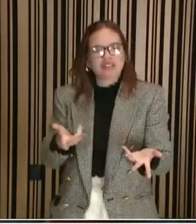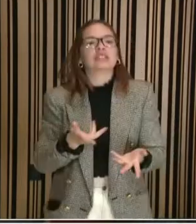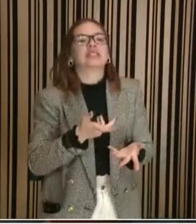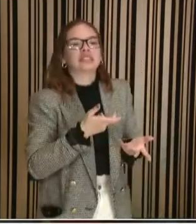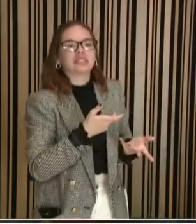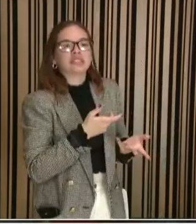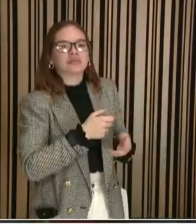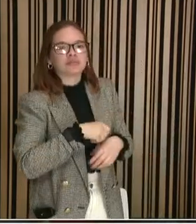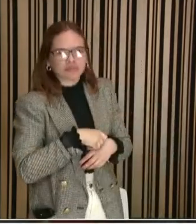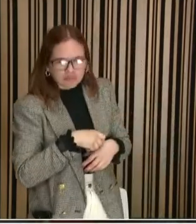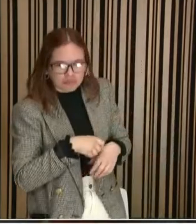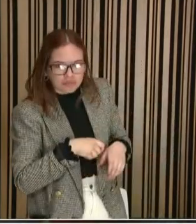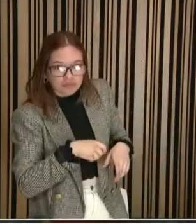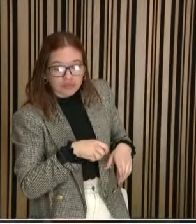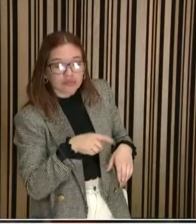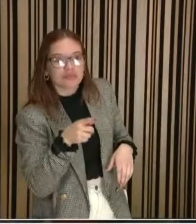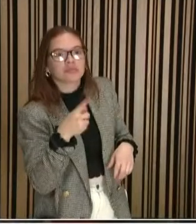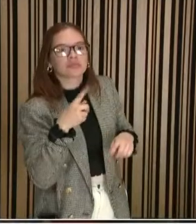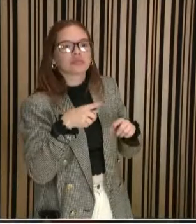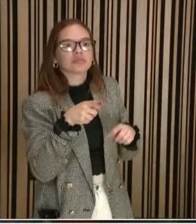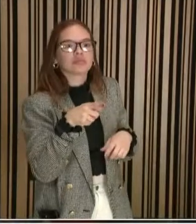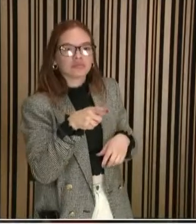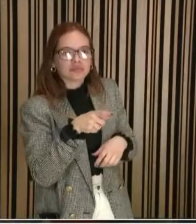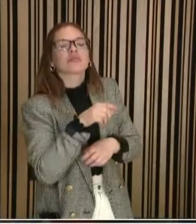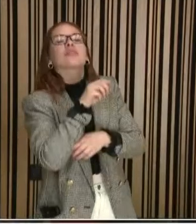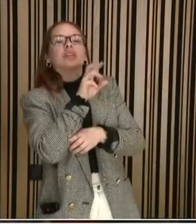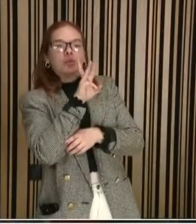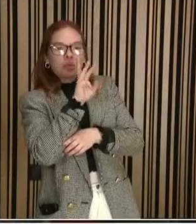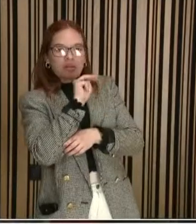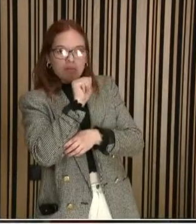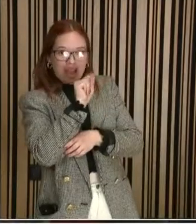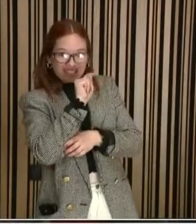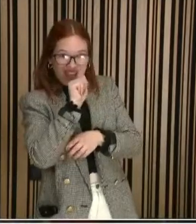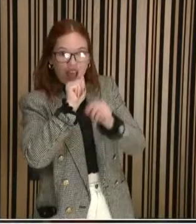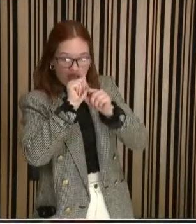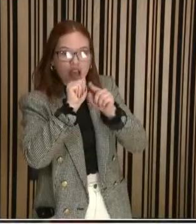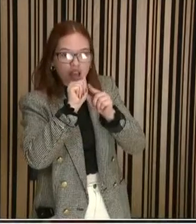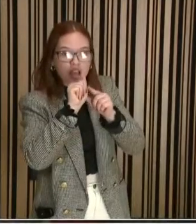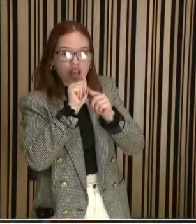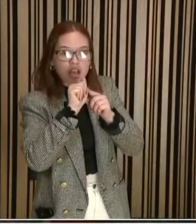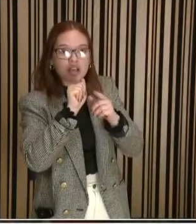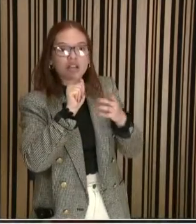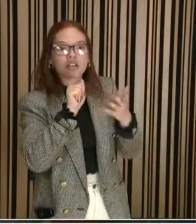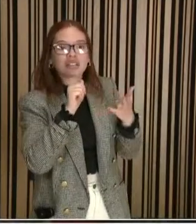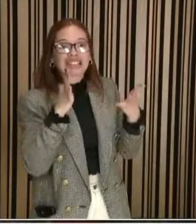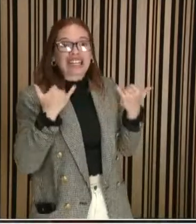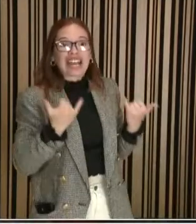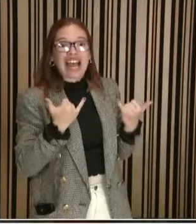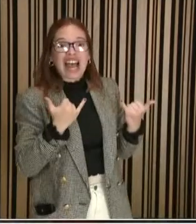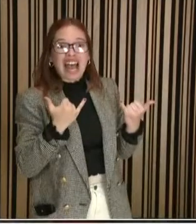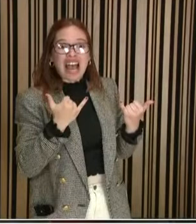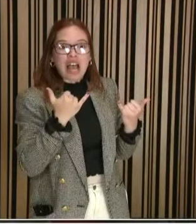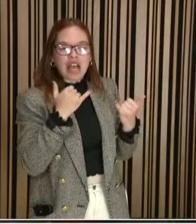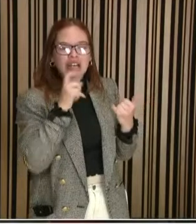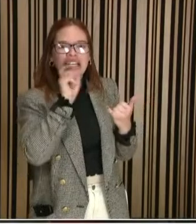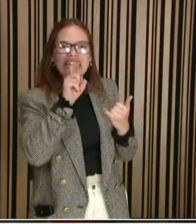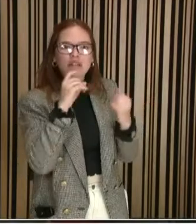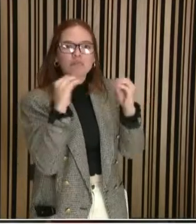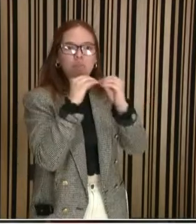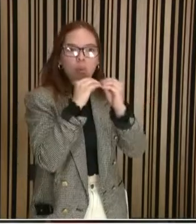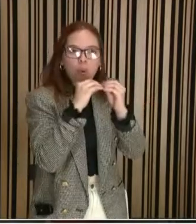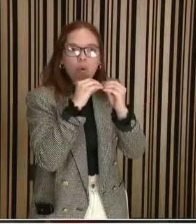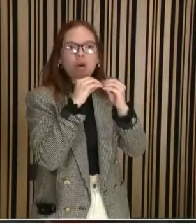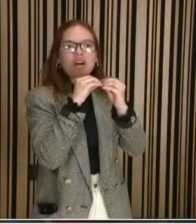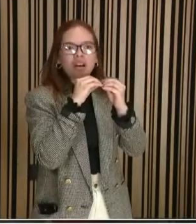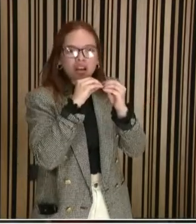in-demand profession to have right now is a licensed CDL driver. WMATA has an enormous number of vacancies for bus